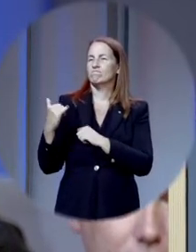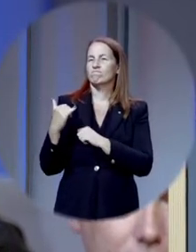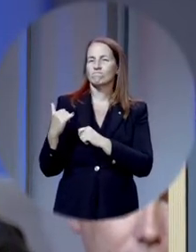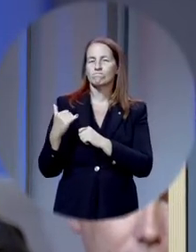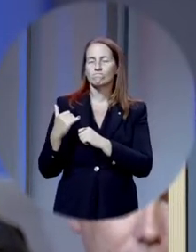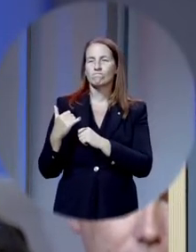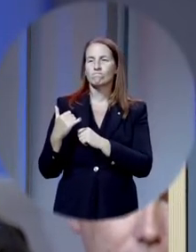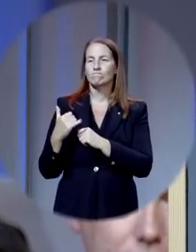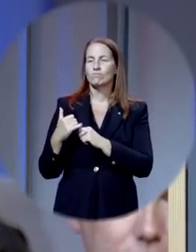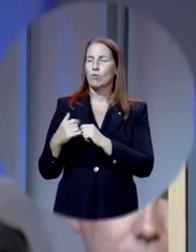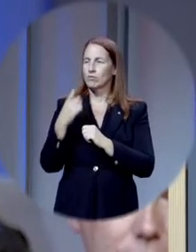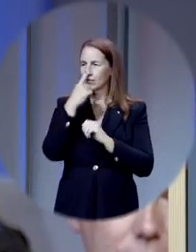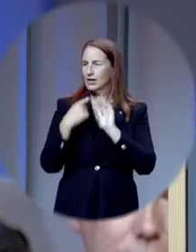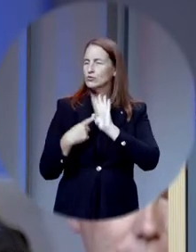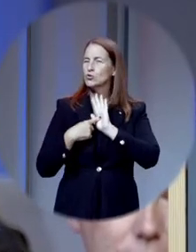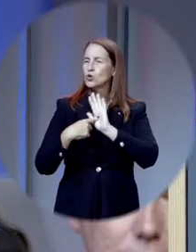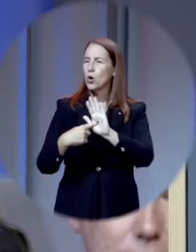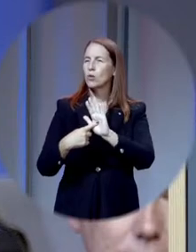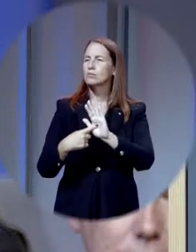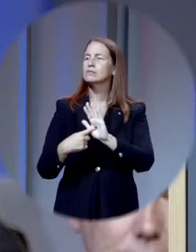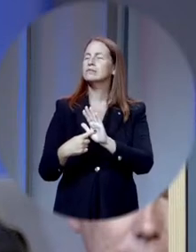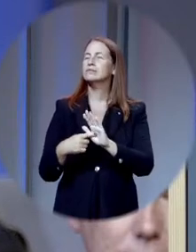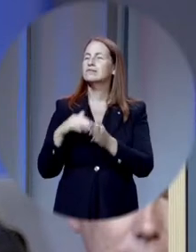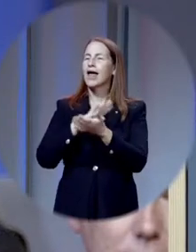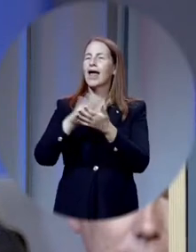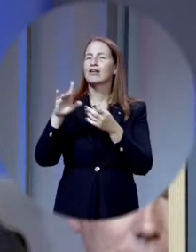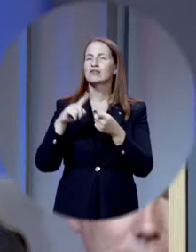of higher education in our society.